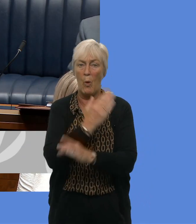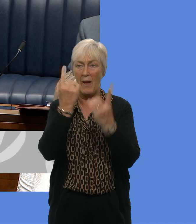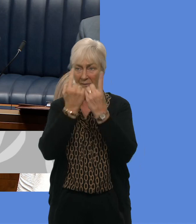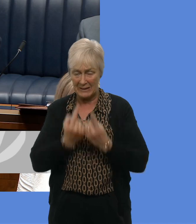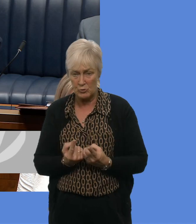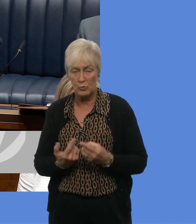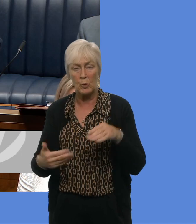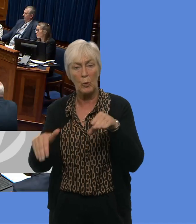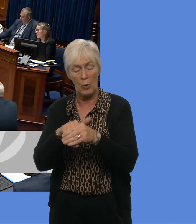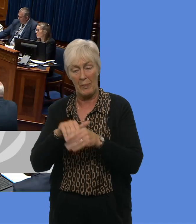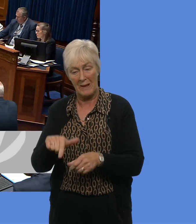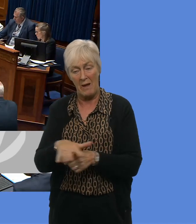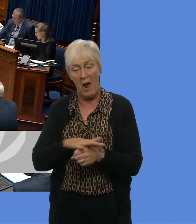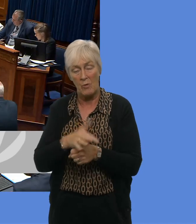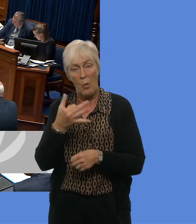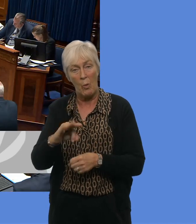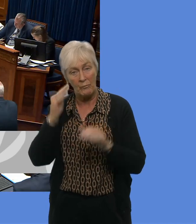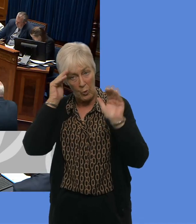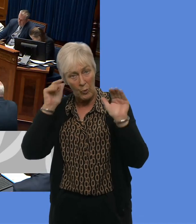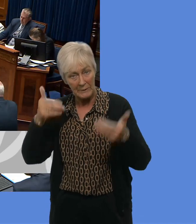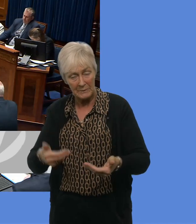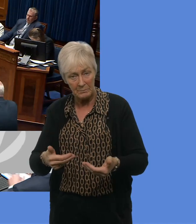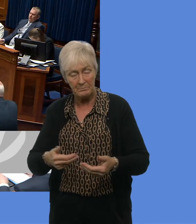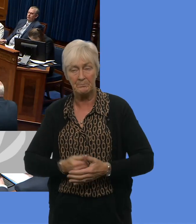including this area of autism. Mr. McKee.